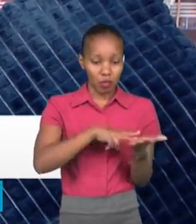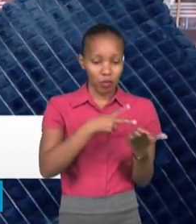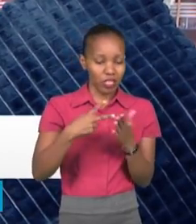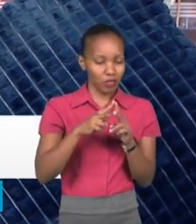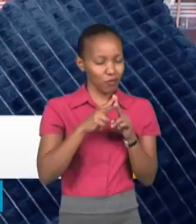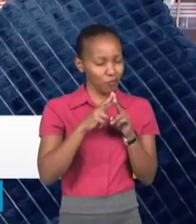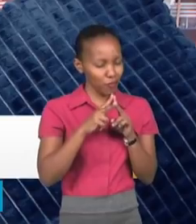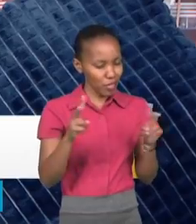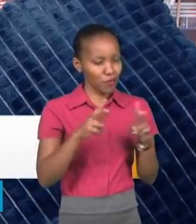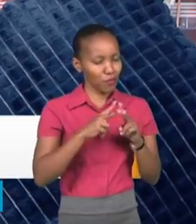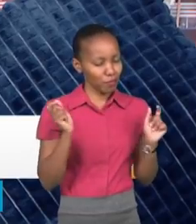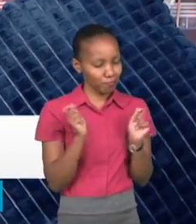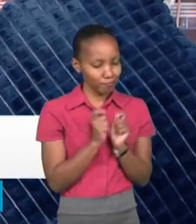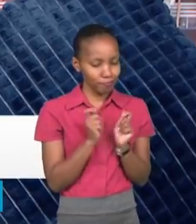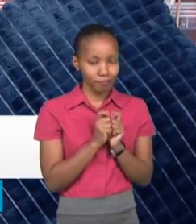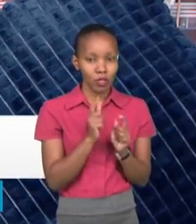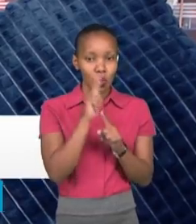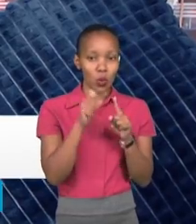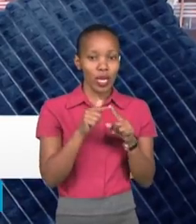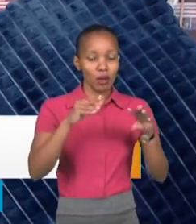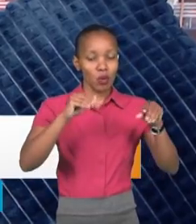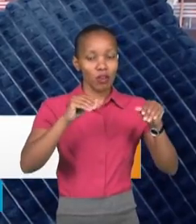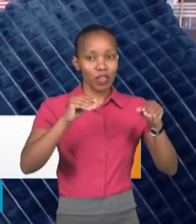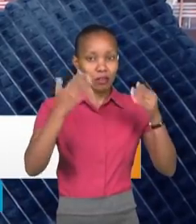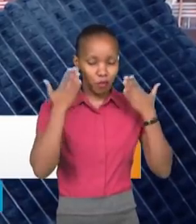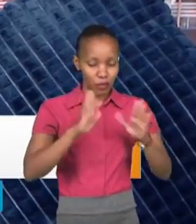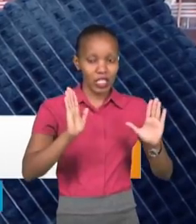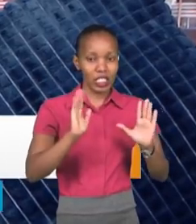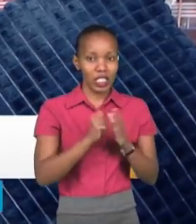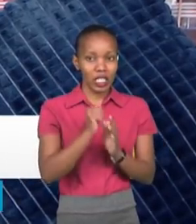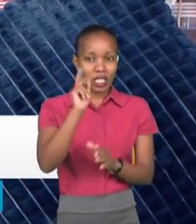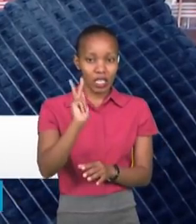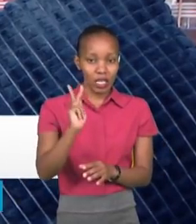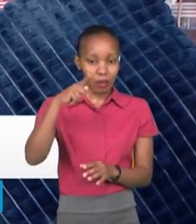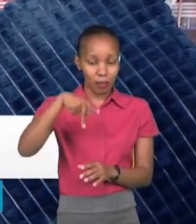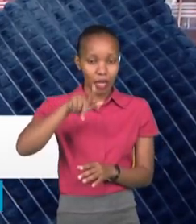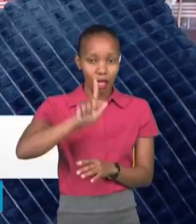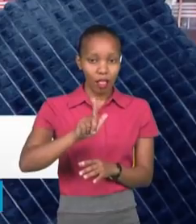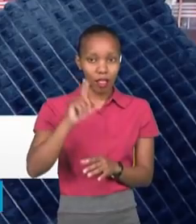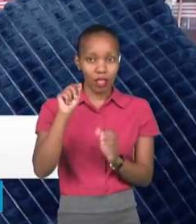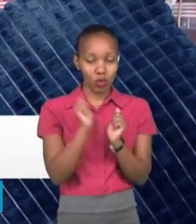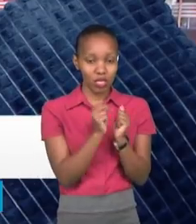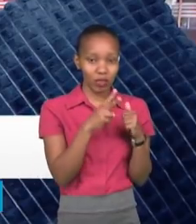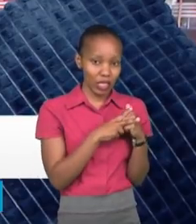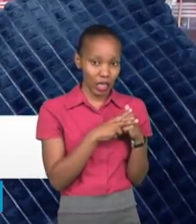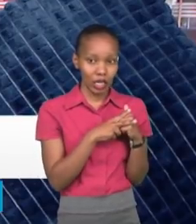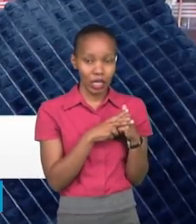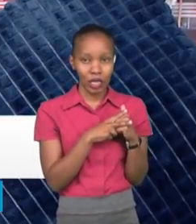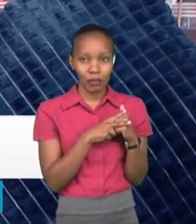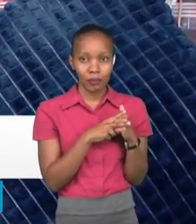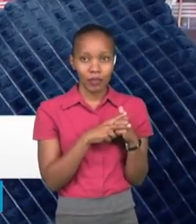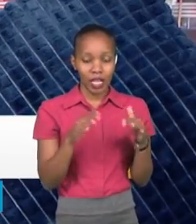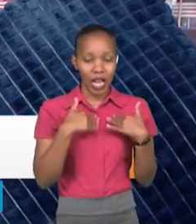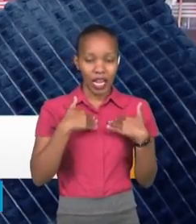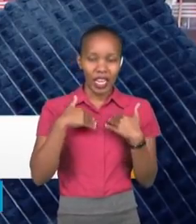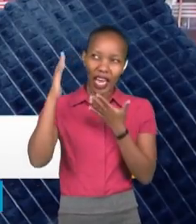painful because by when we qualified for the KPL in 2017, we had